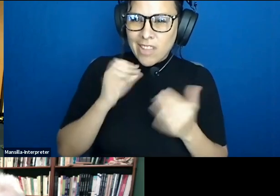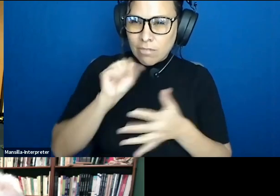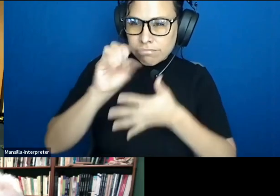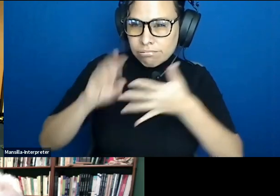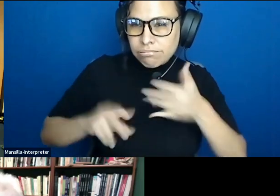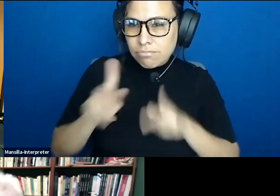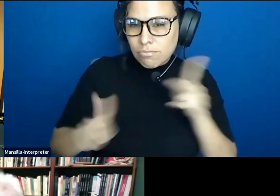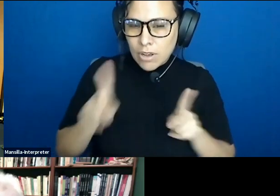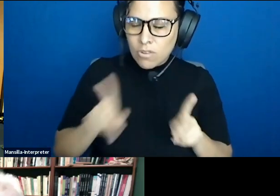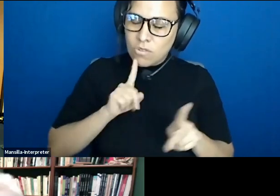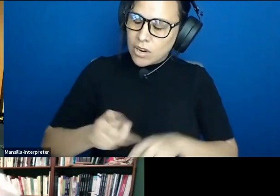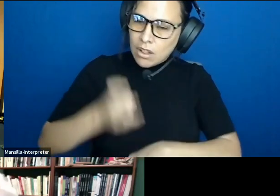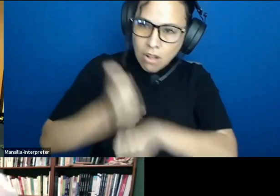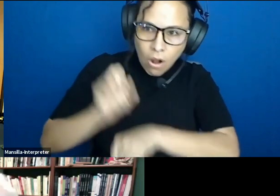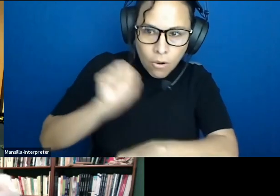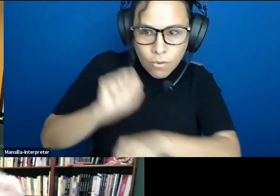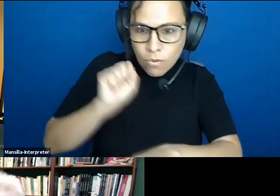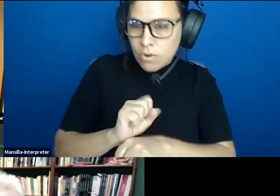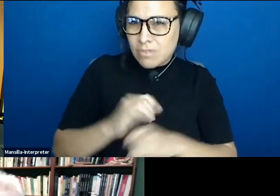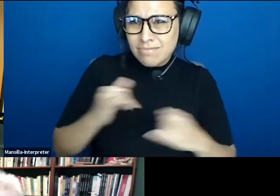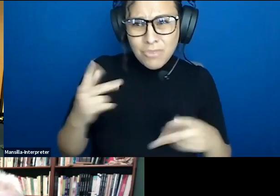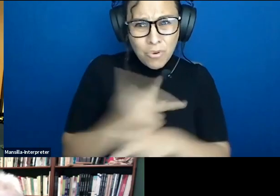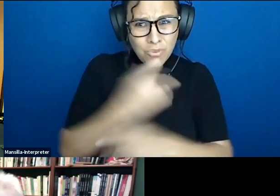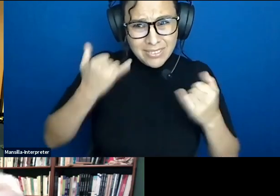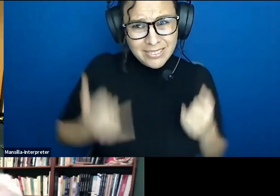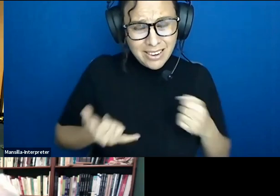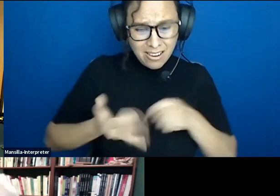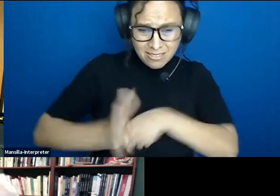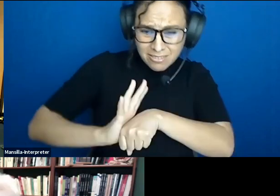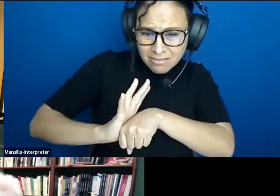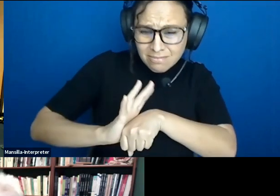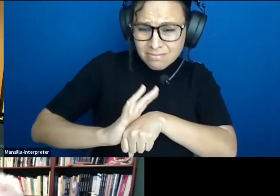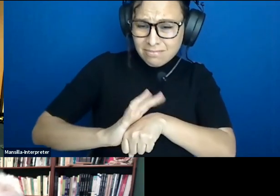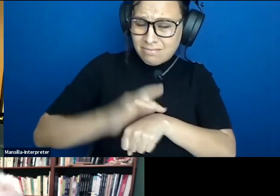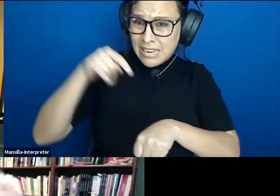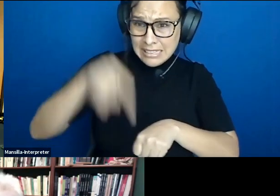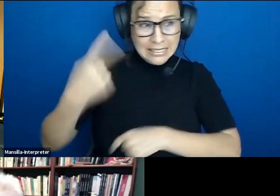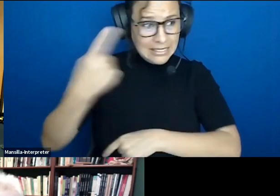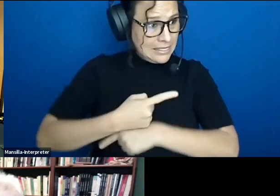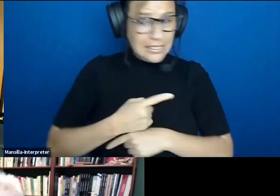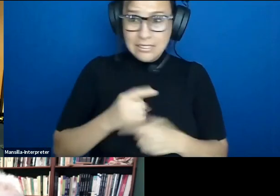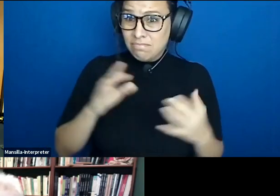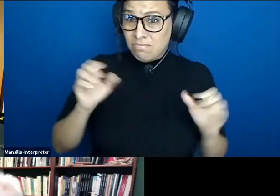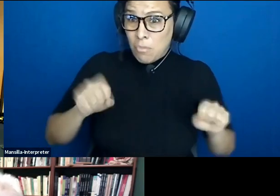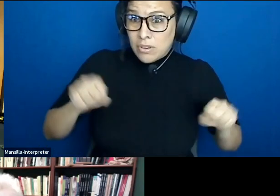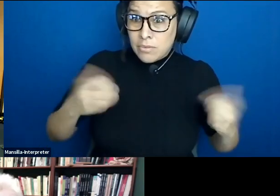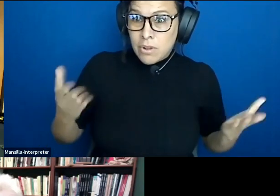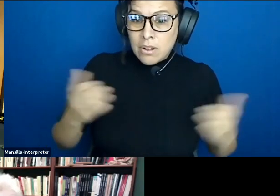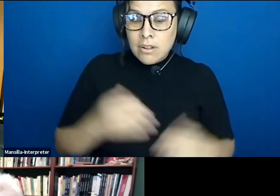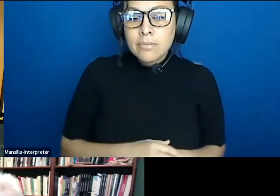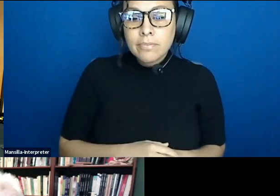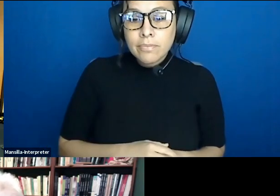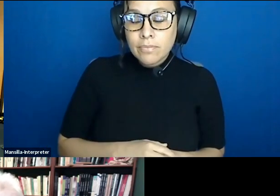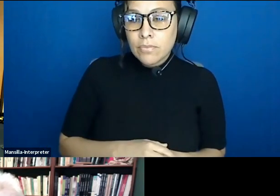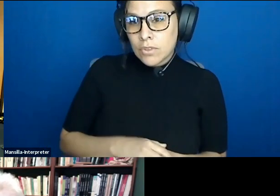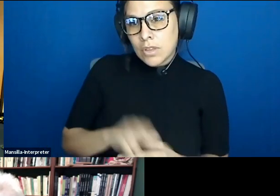whose really hard work, especially in this time of pandemic, have made this day possible. The University